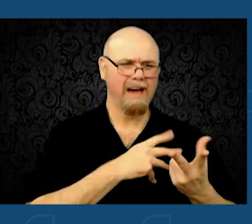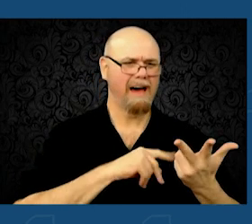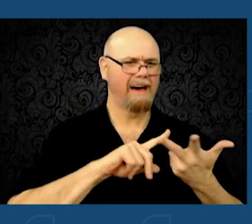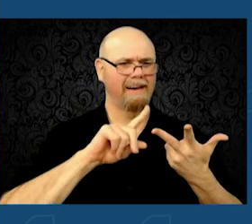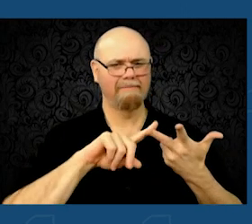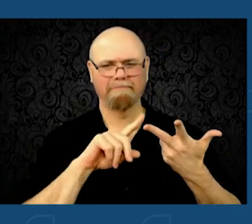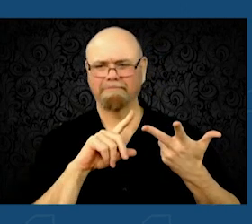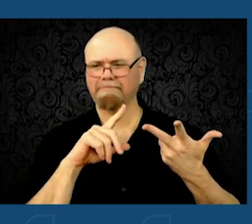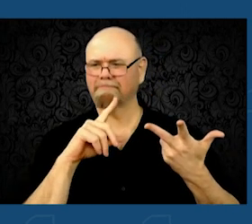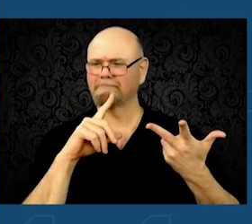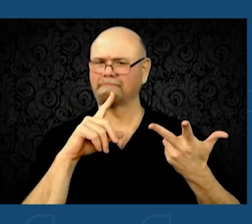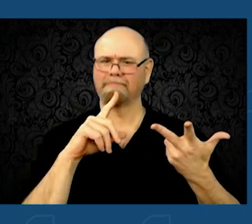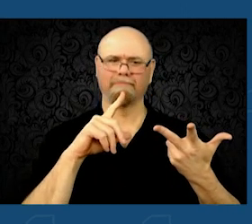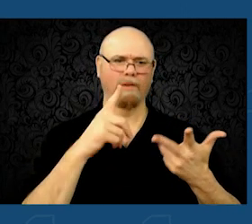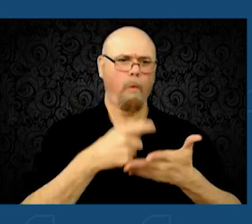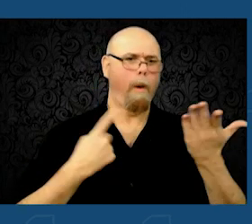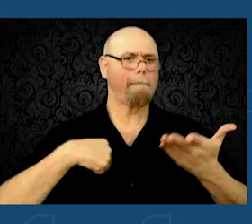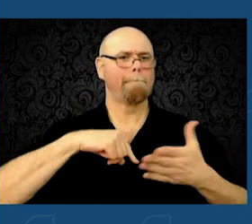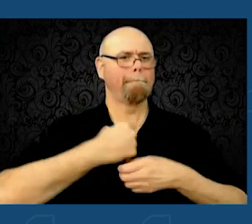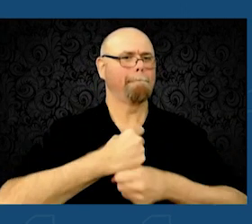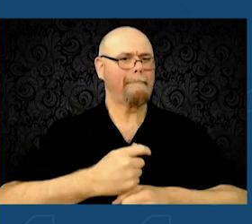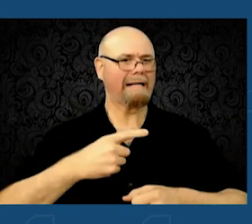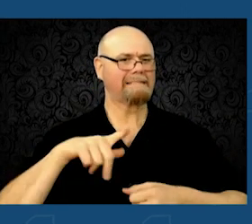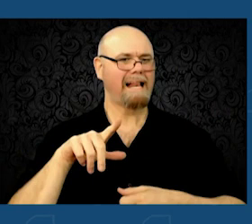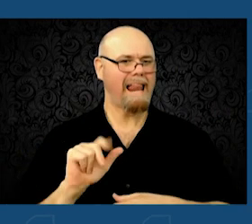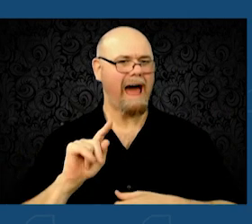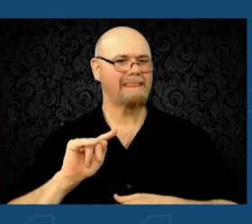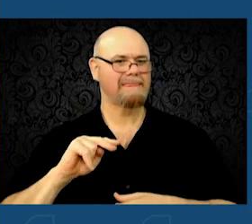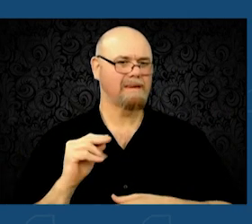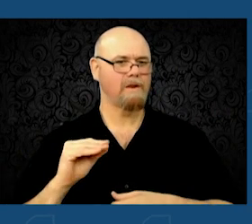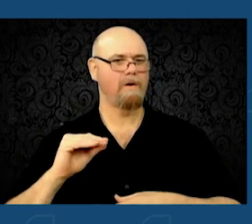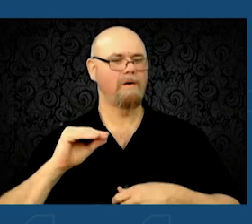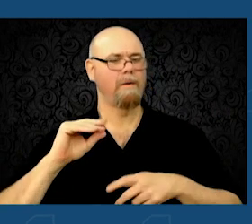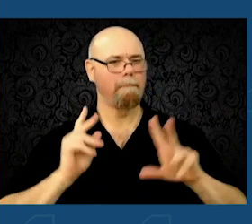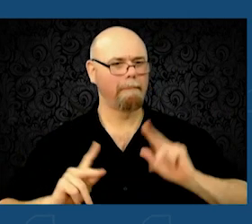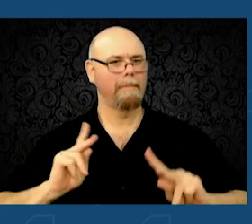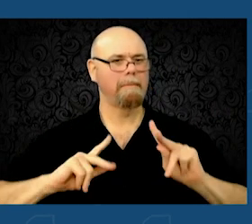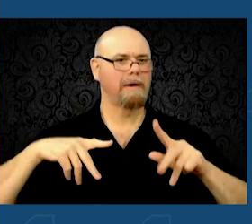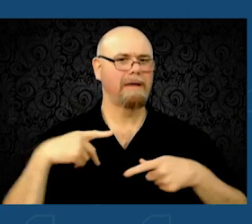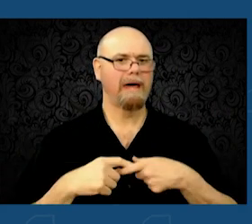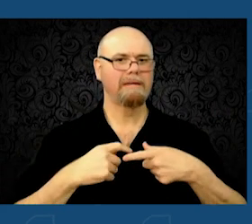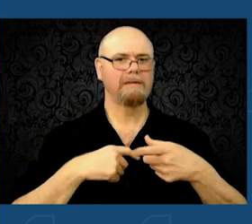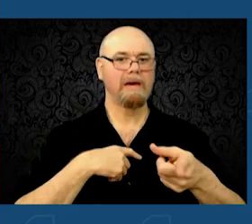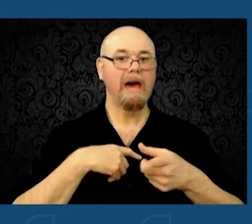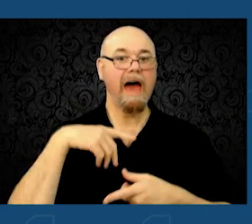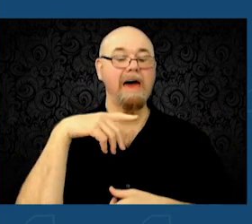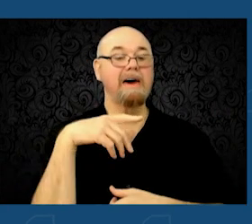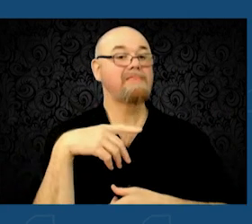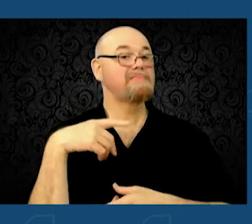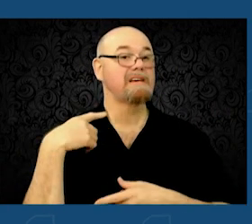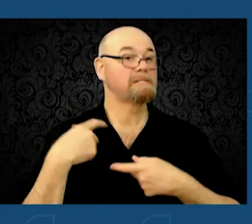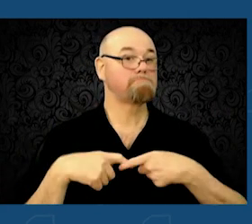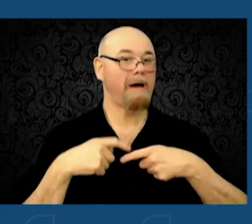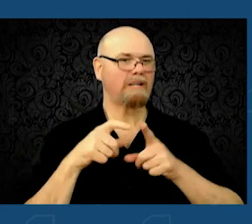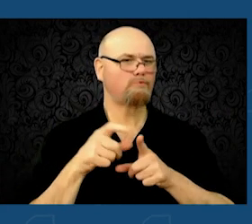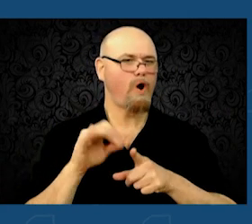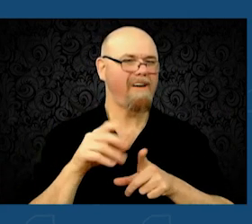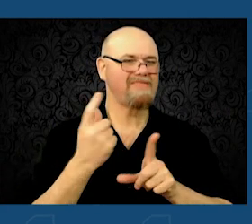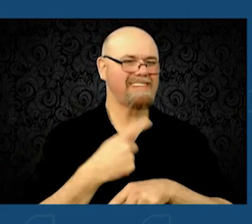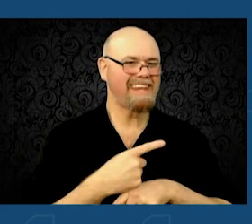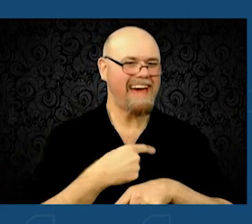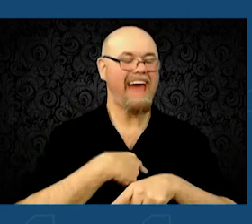us as Latinos. For those of you that don't speak Spanish, I'll give you the Spanish word of the day, which is one of my favorite Spanish words in